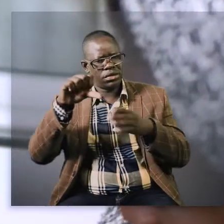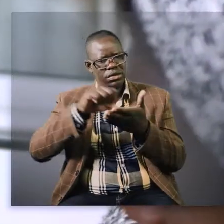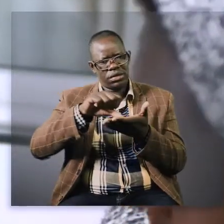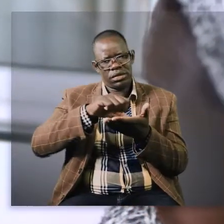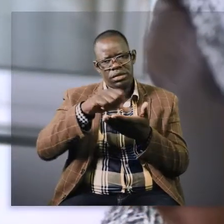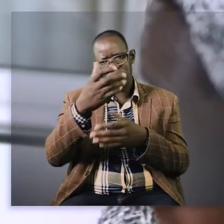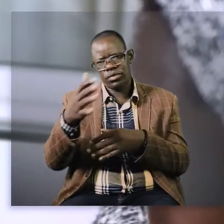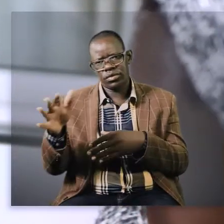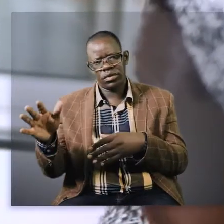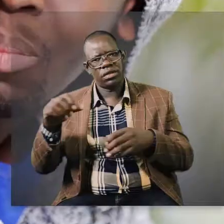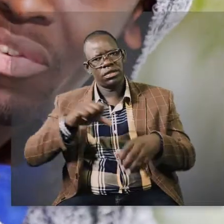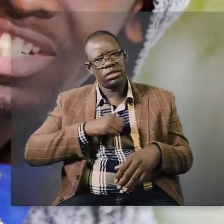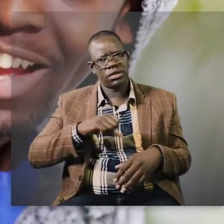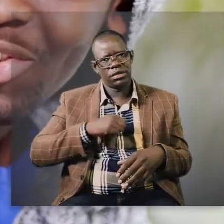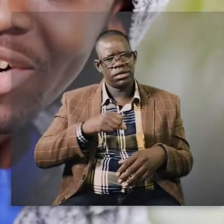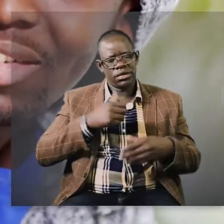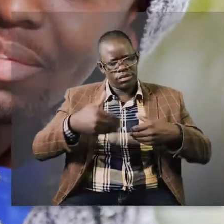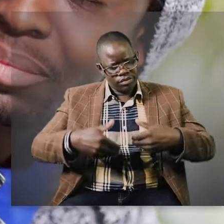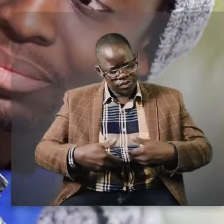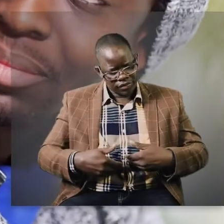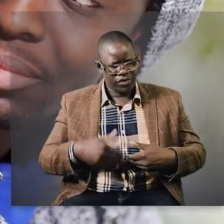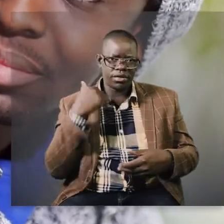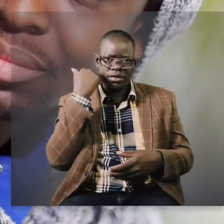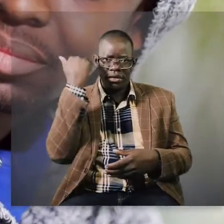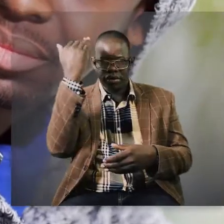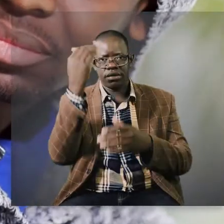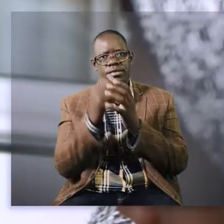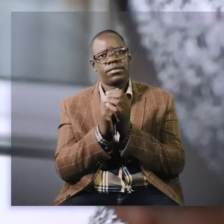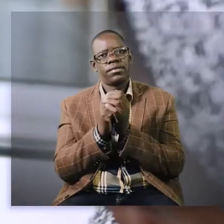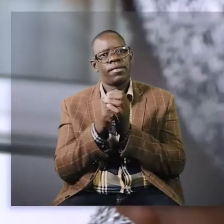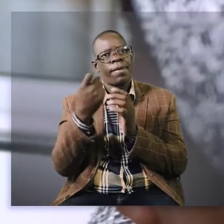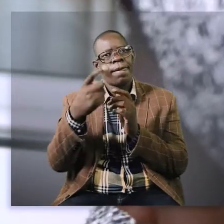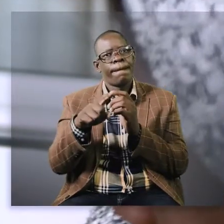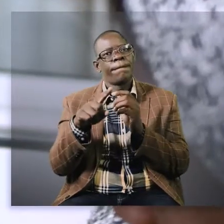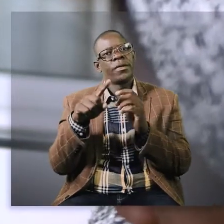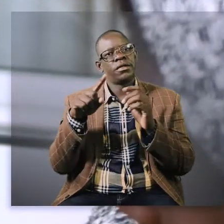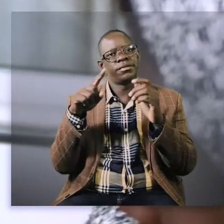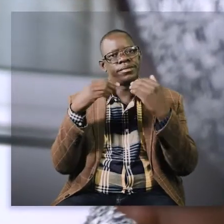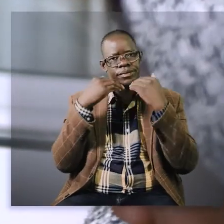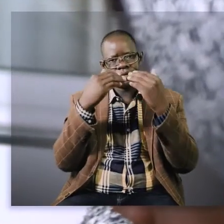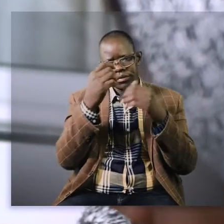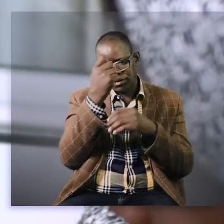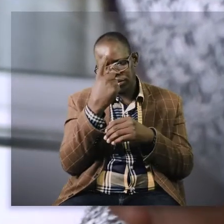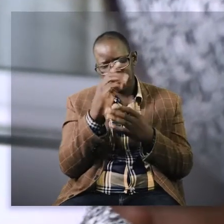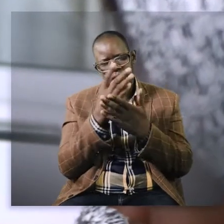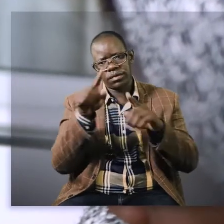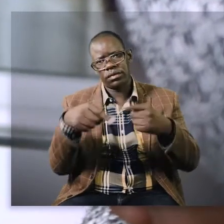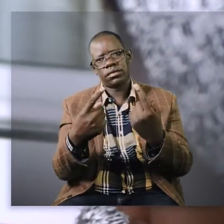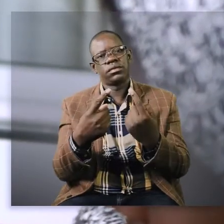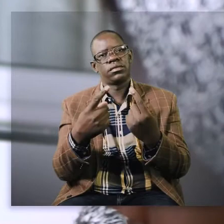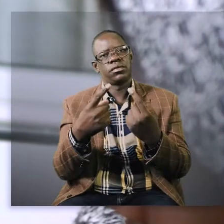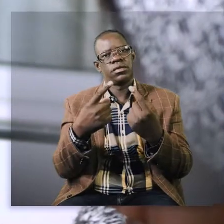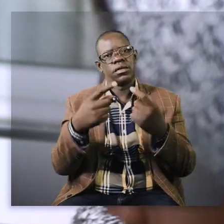poor nutrition, diseases, poverty and stress. Yes, Danny. These play a vital role in understanding some of the reasons